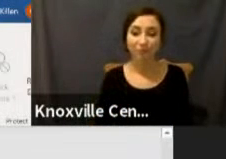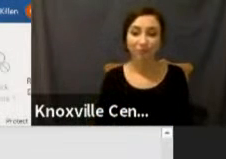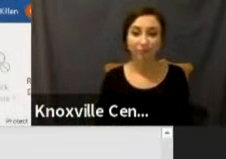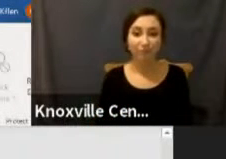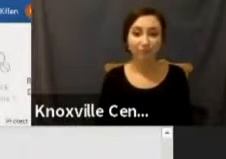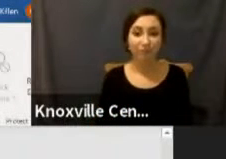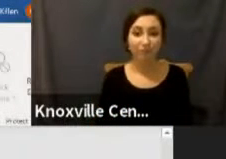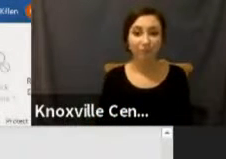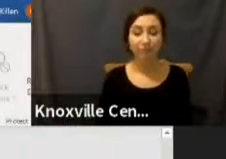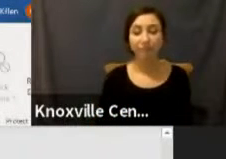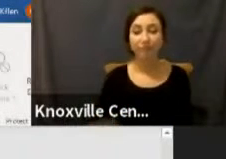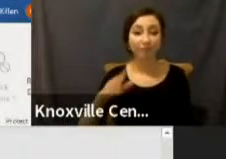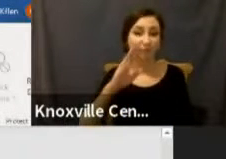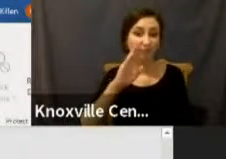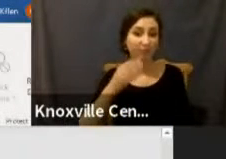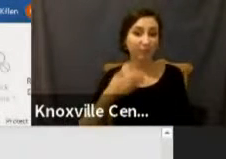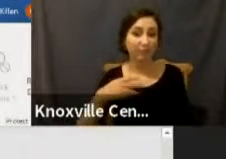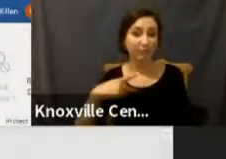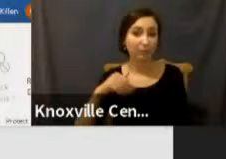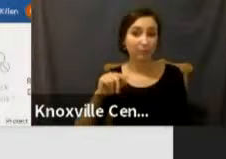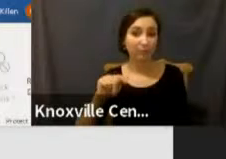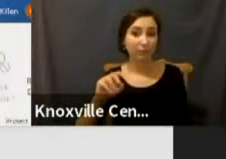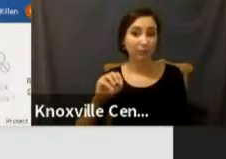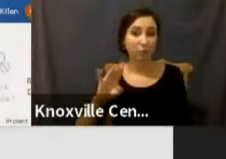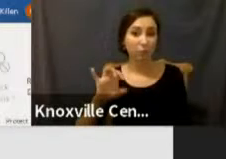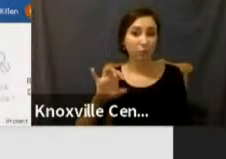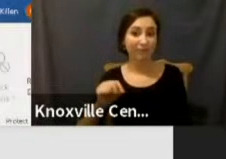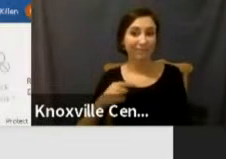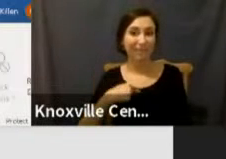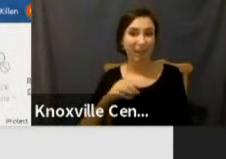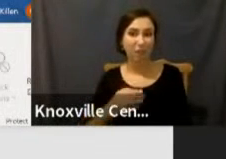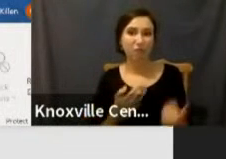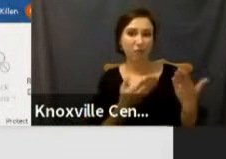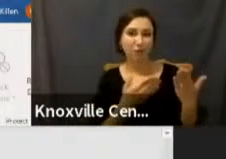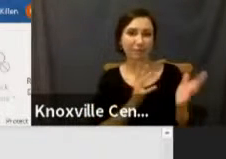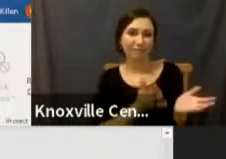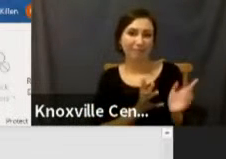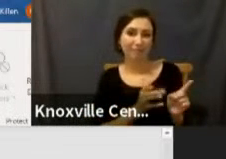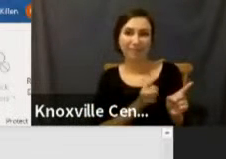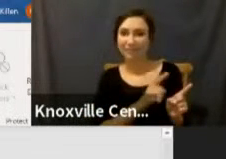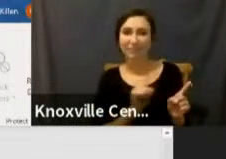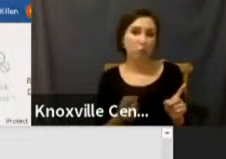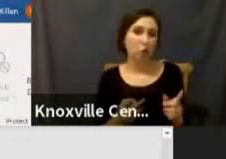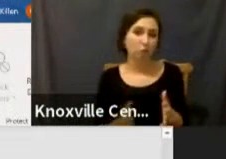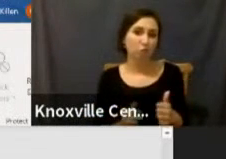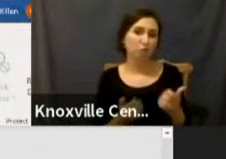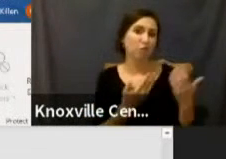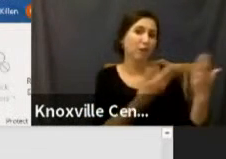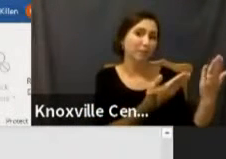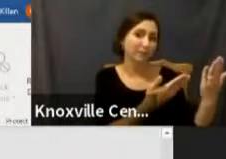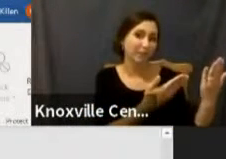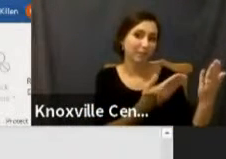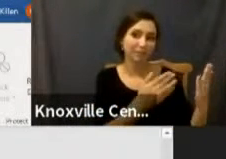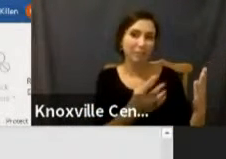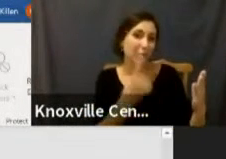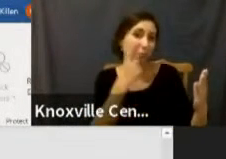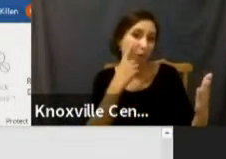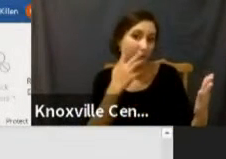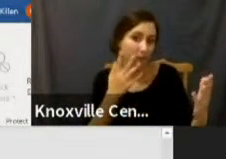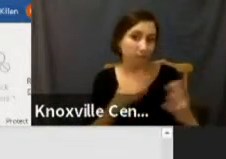This is Pat O'Brien. I would probably leave it as is in this one, because we're just making a recommendation. So just a thought.